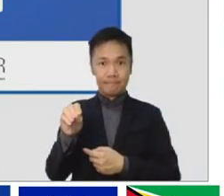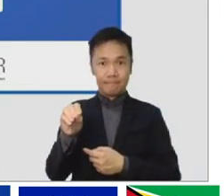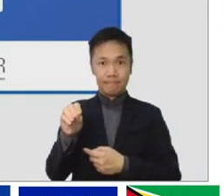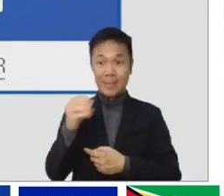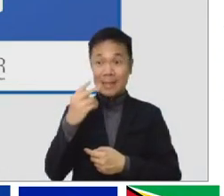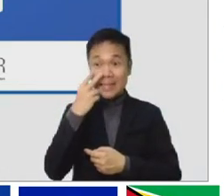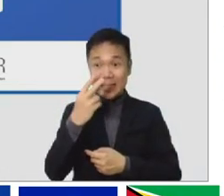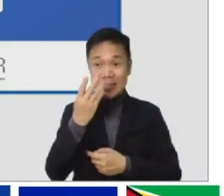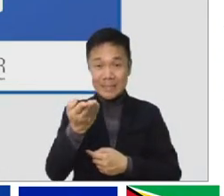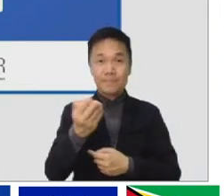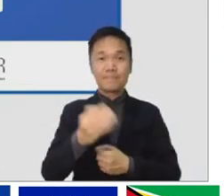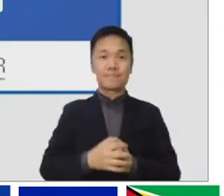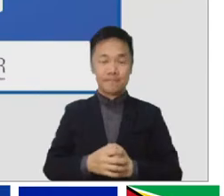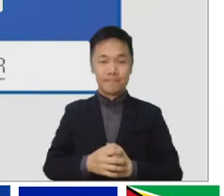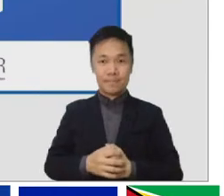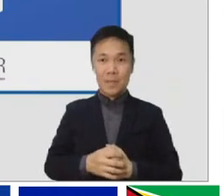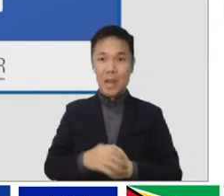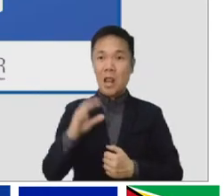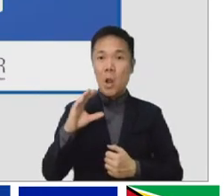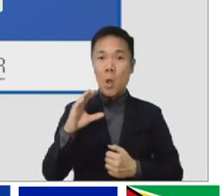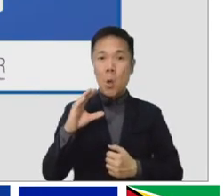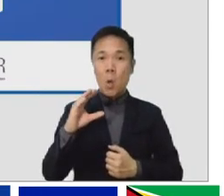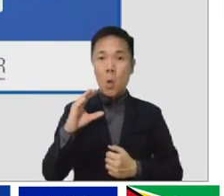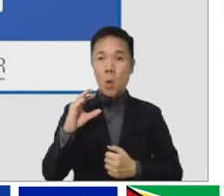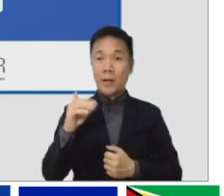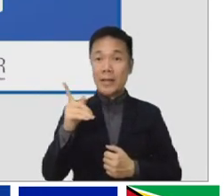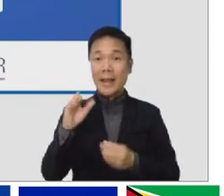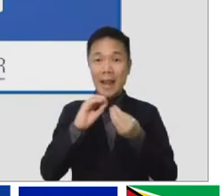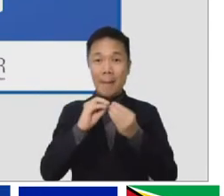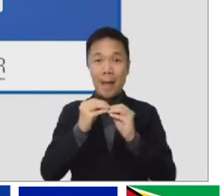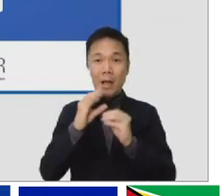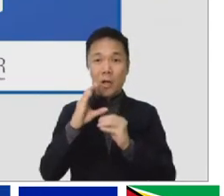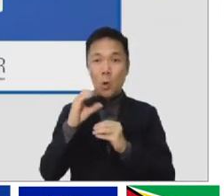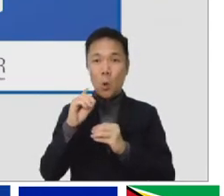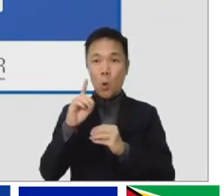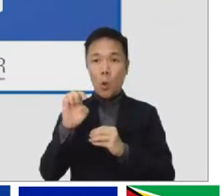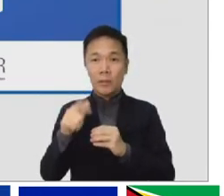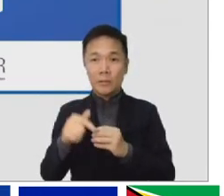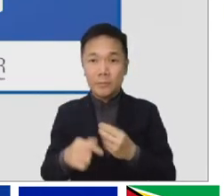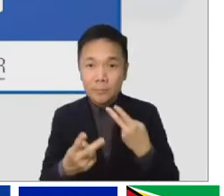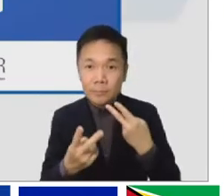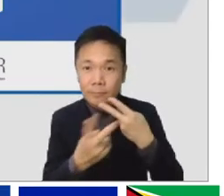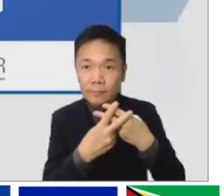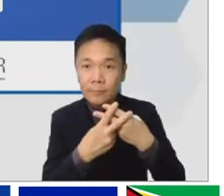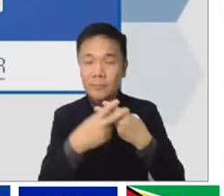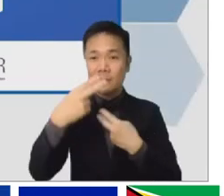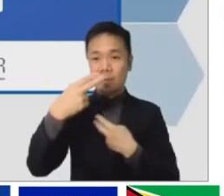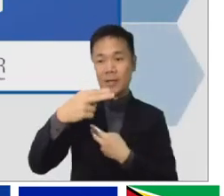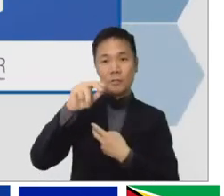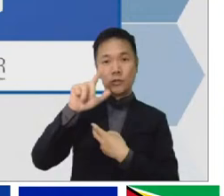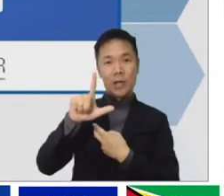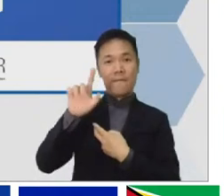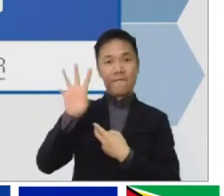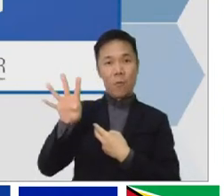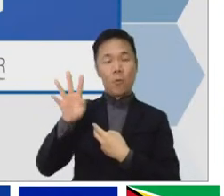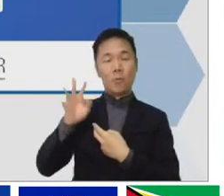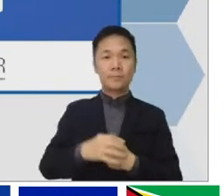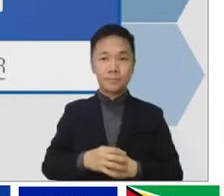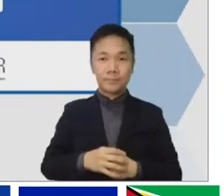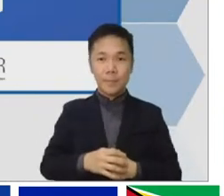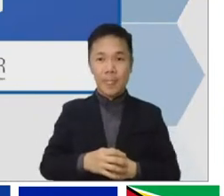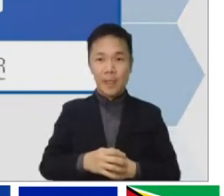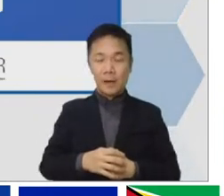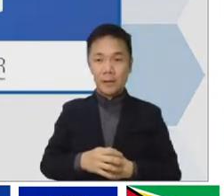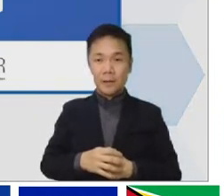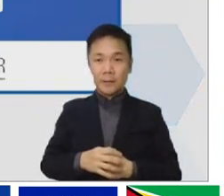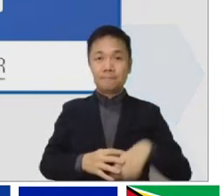a code. The code is HL for either uppercase or cap or lower cap. And this